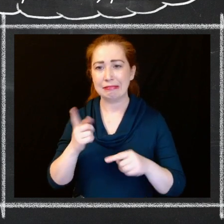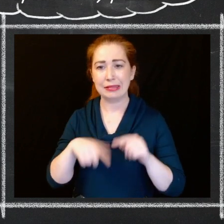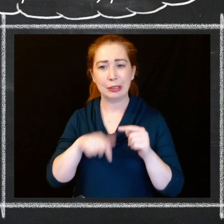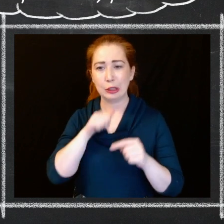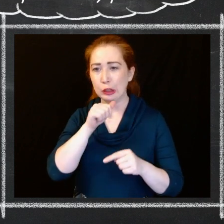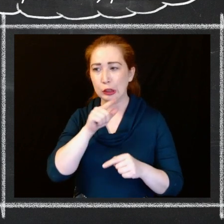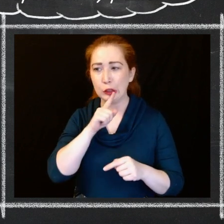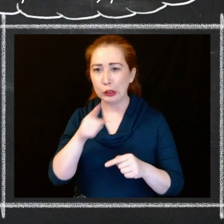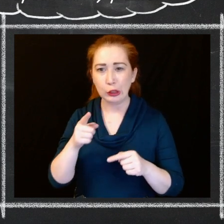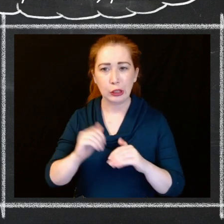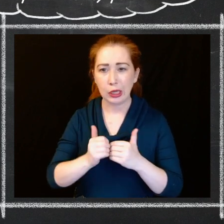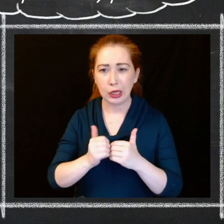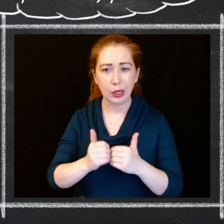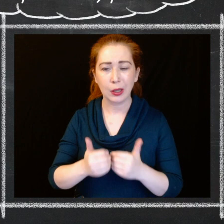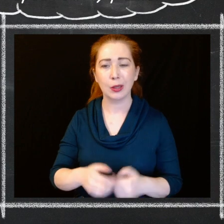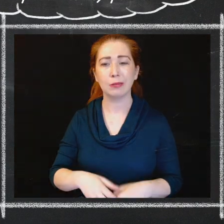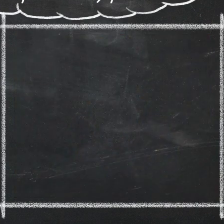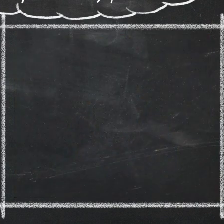say,